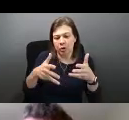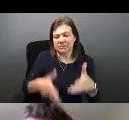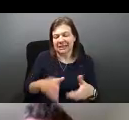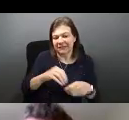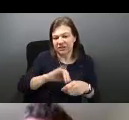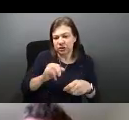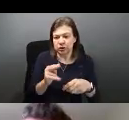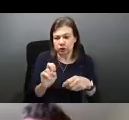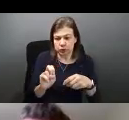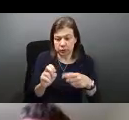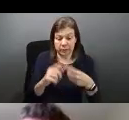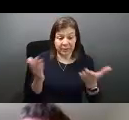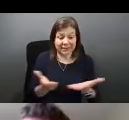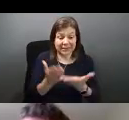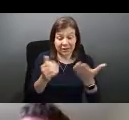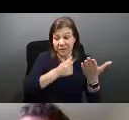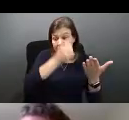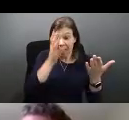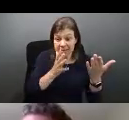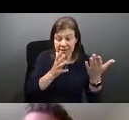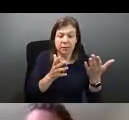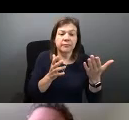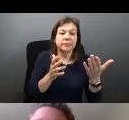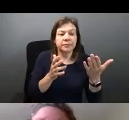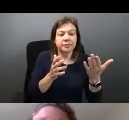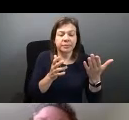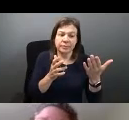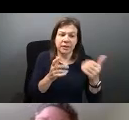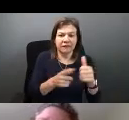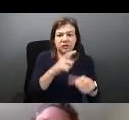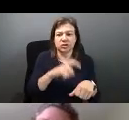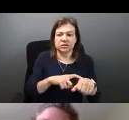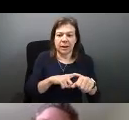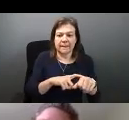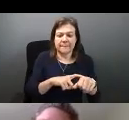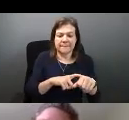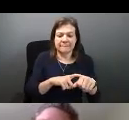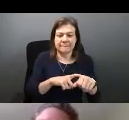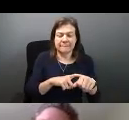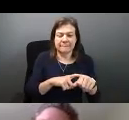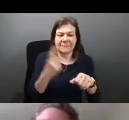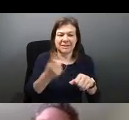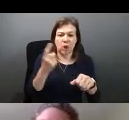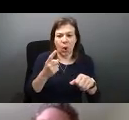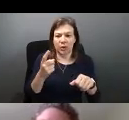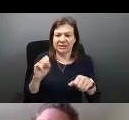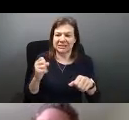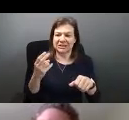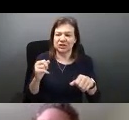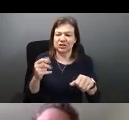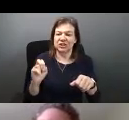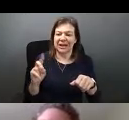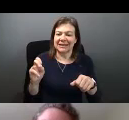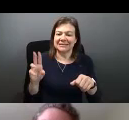but up here we, you know, the first time is always a shakedown trip, and we